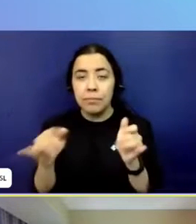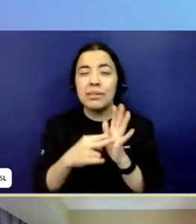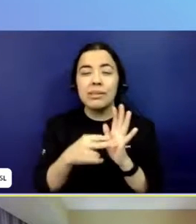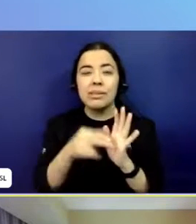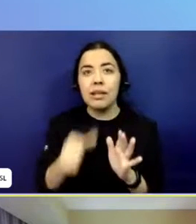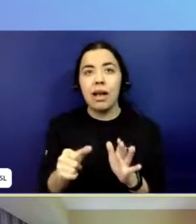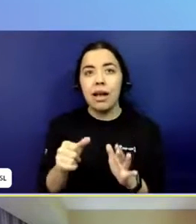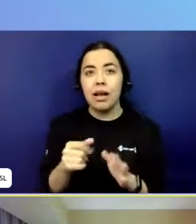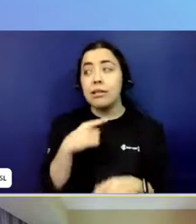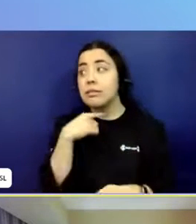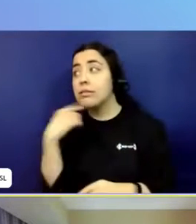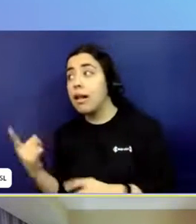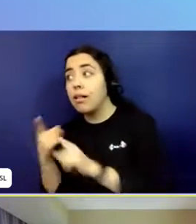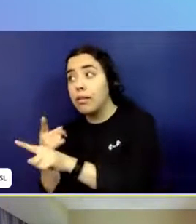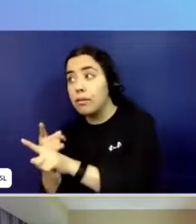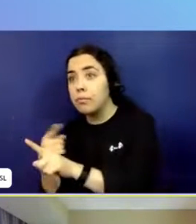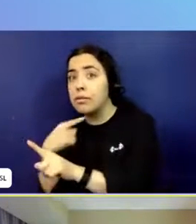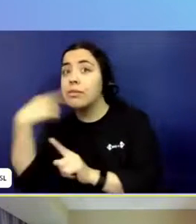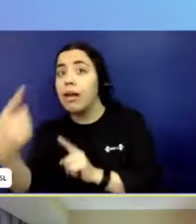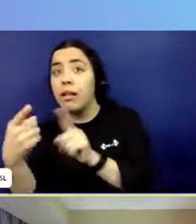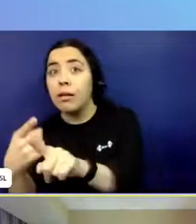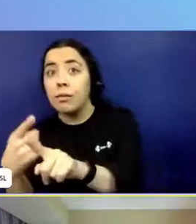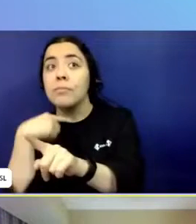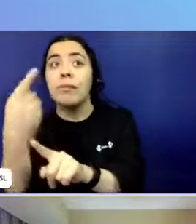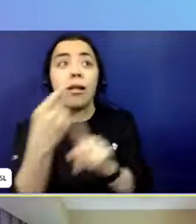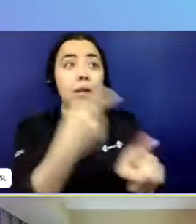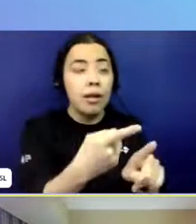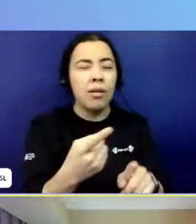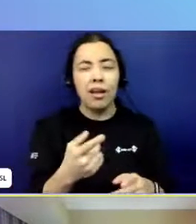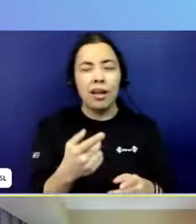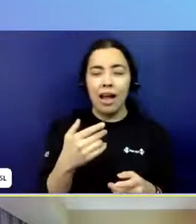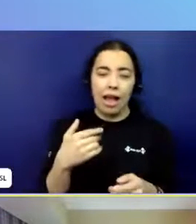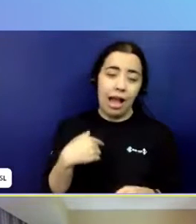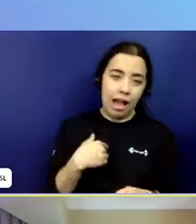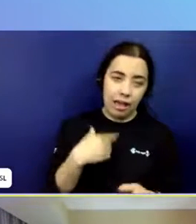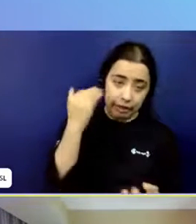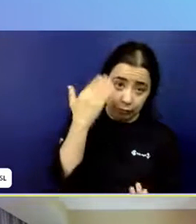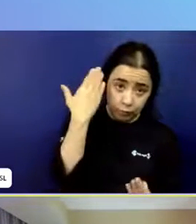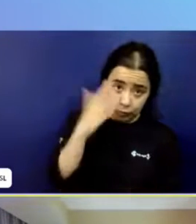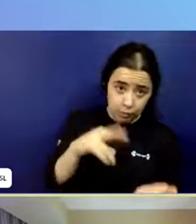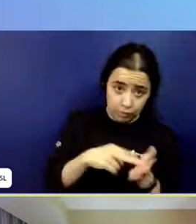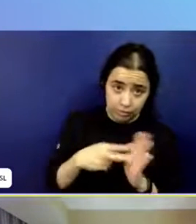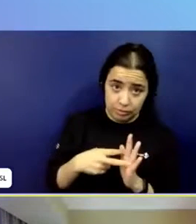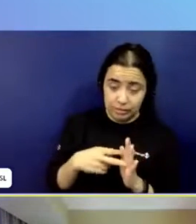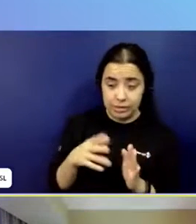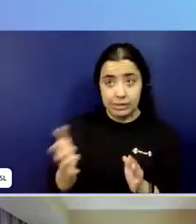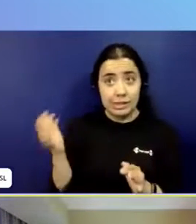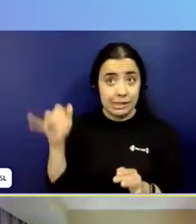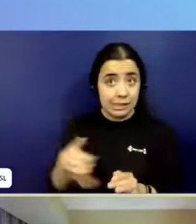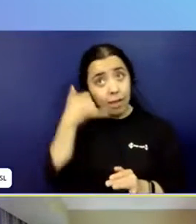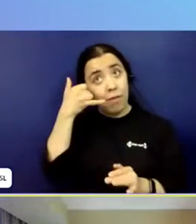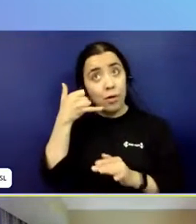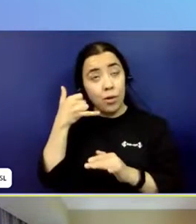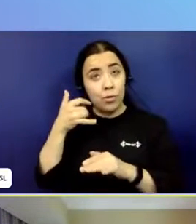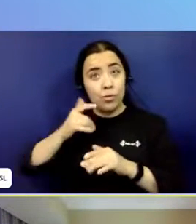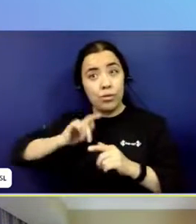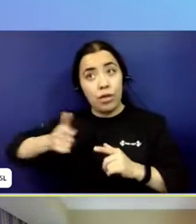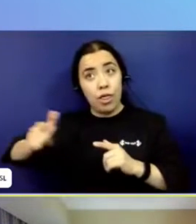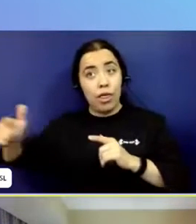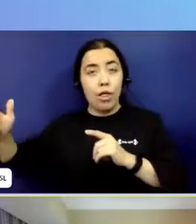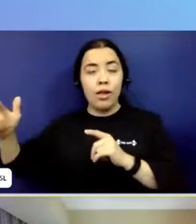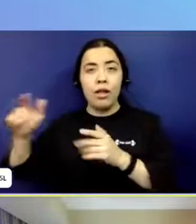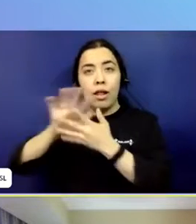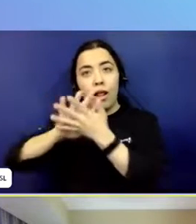line effect. Okay, so I'm dating myself a little. If you all don't know what that is, talk to me later. And it